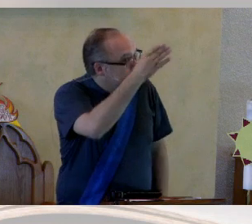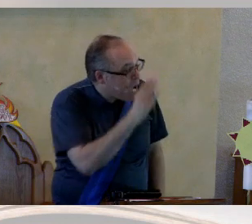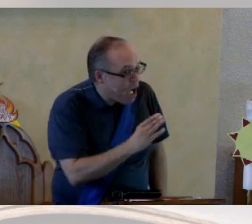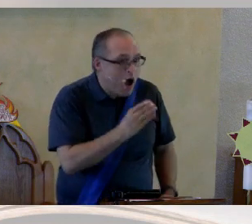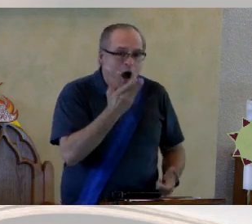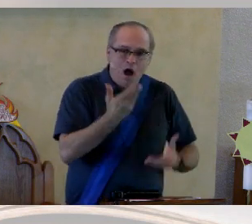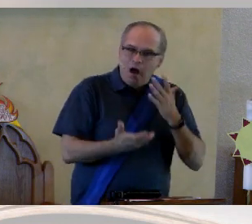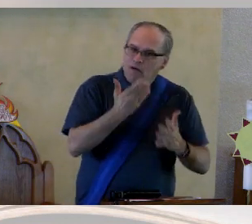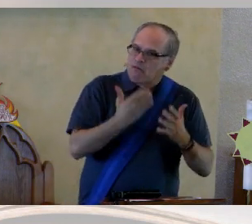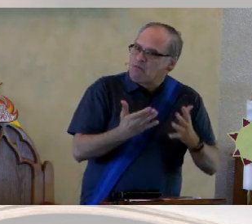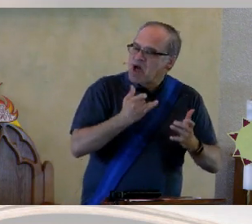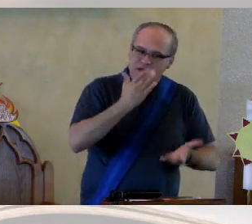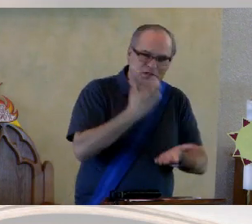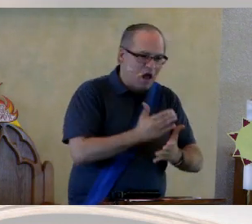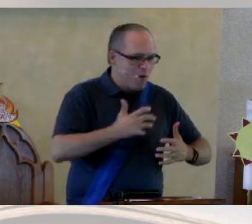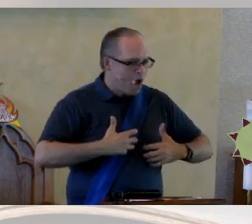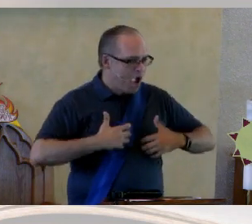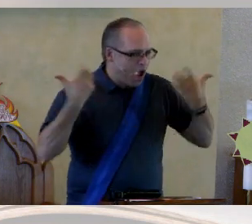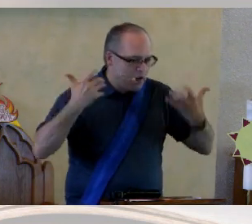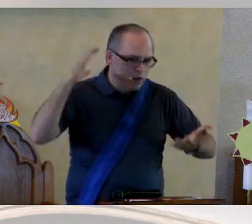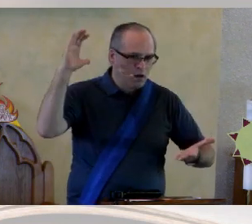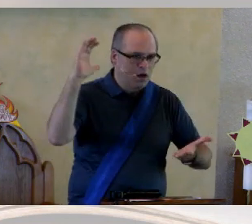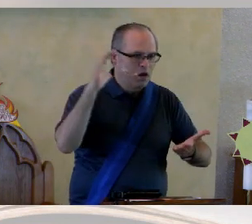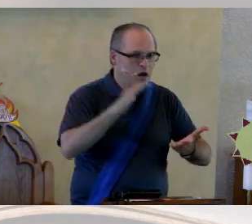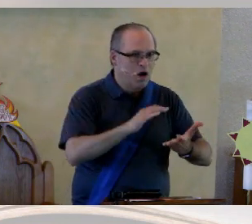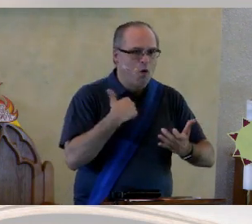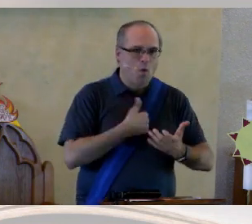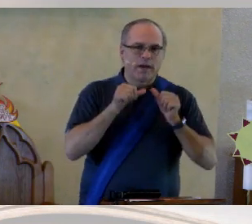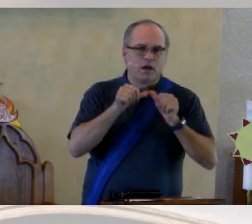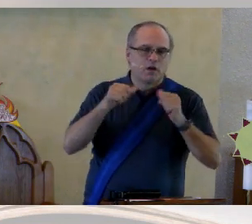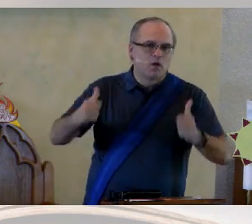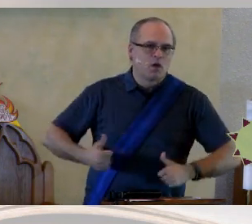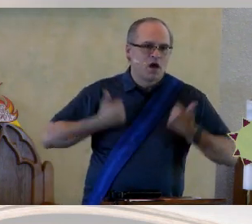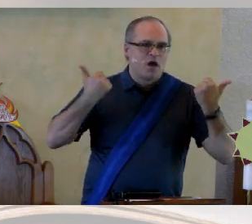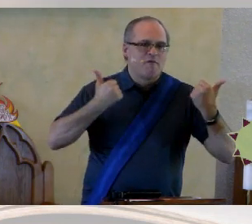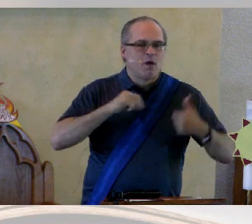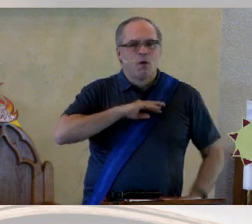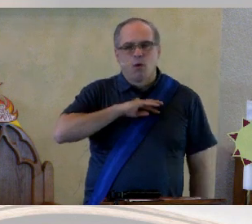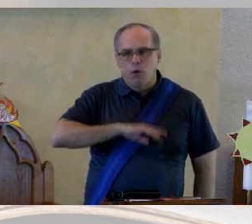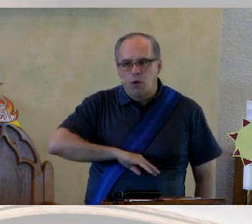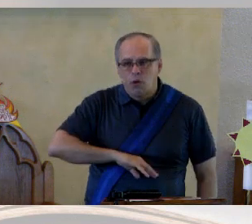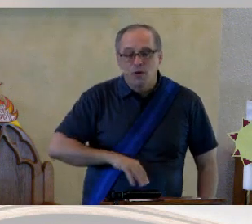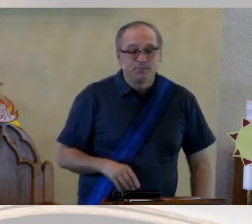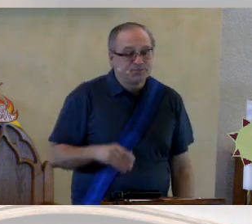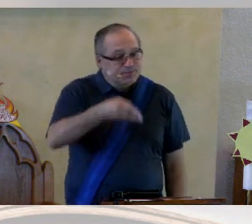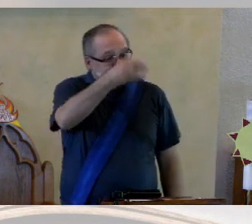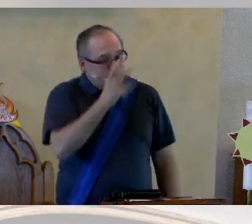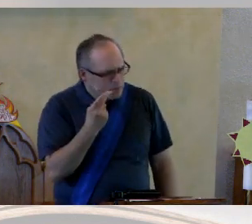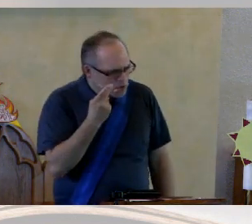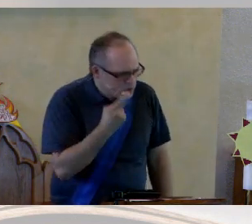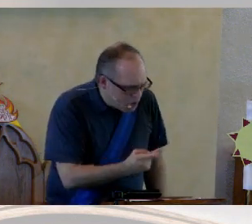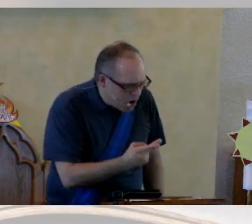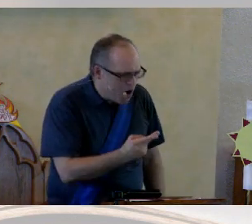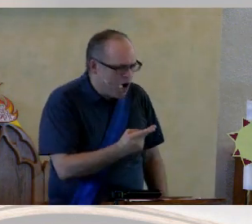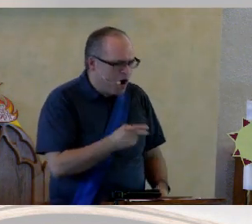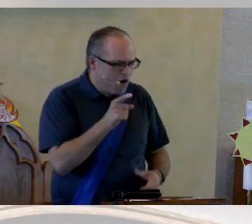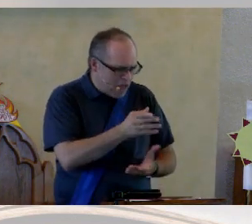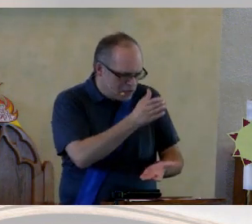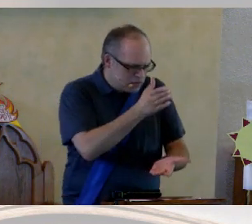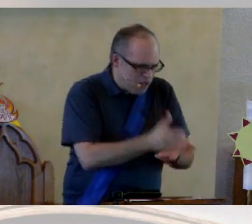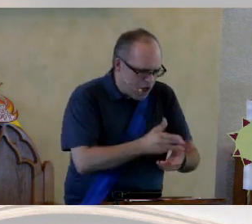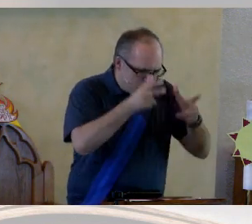God's fierce anger so that we do not perish. When God saw what they did, how they turned from their evil